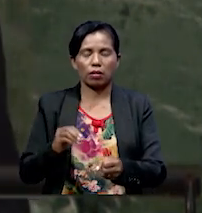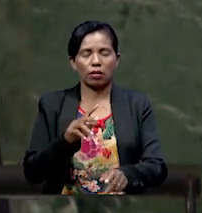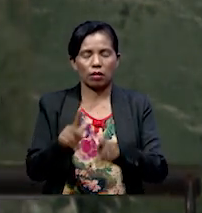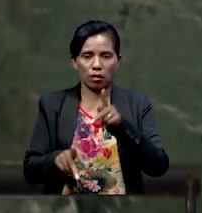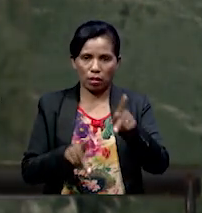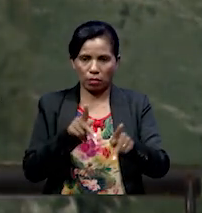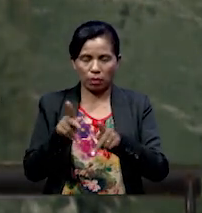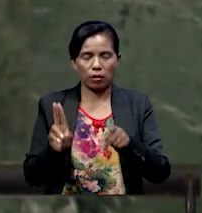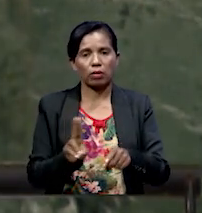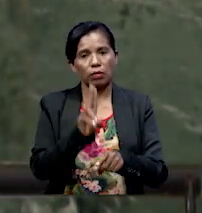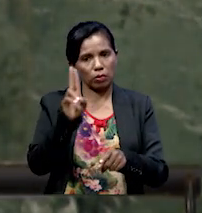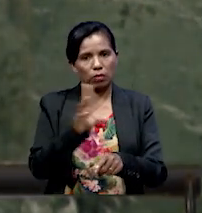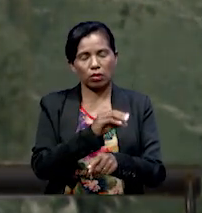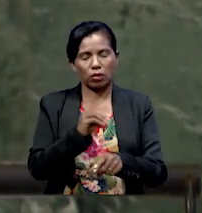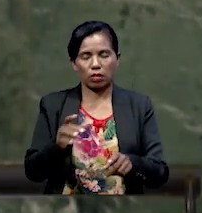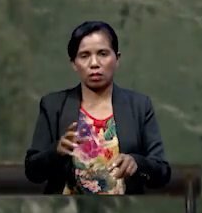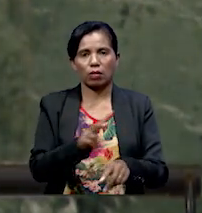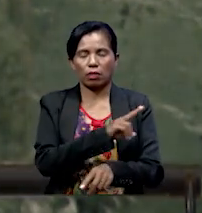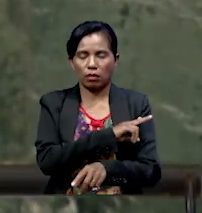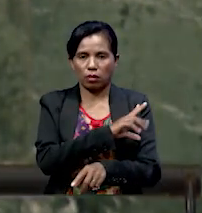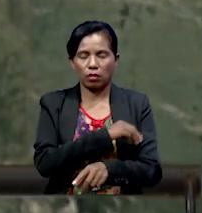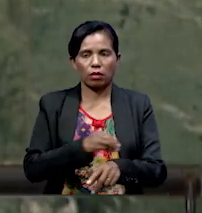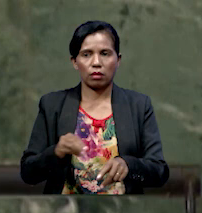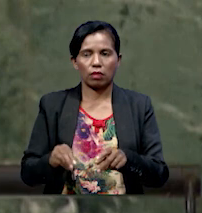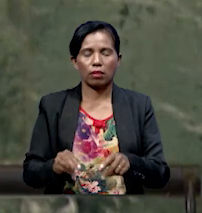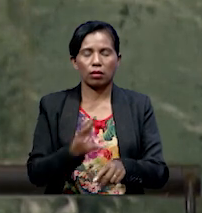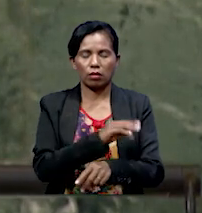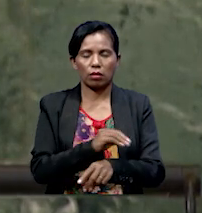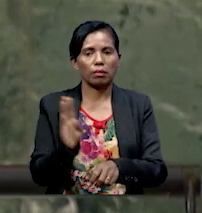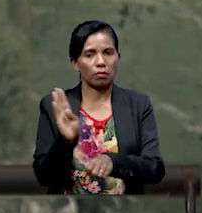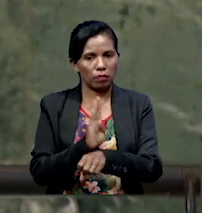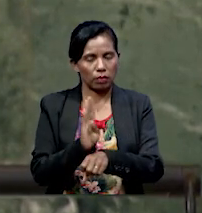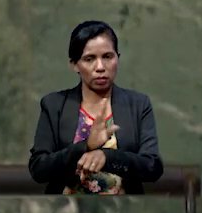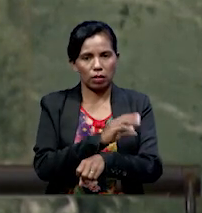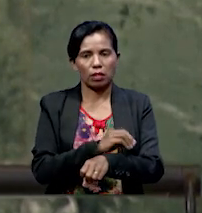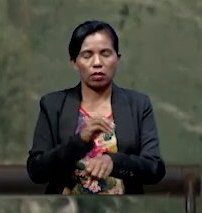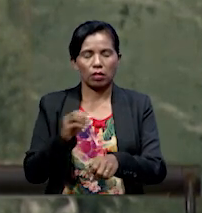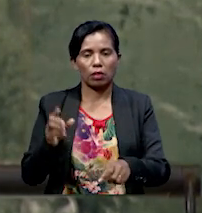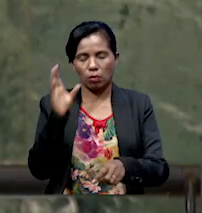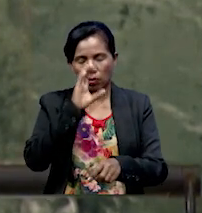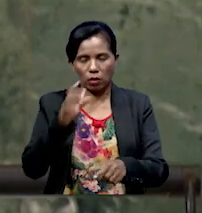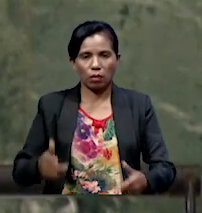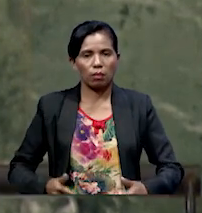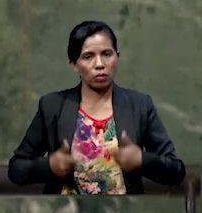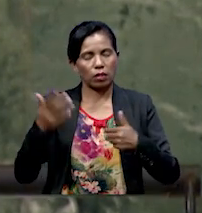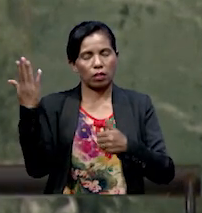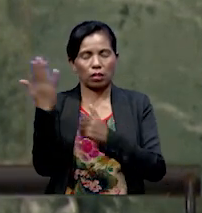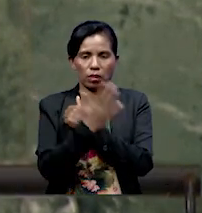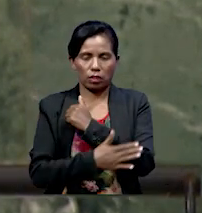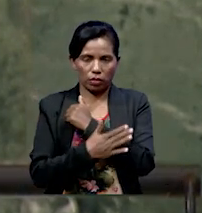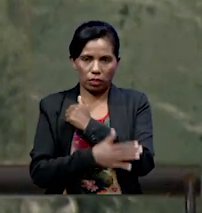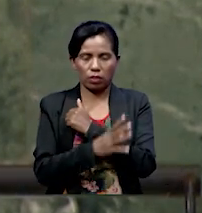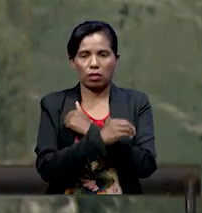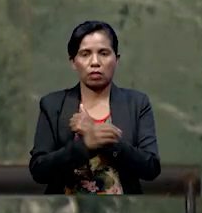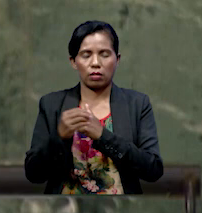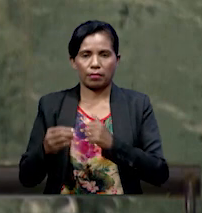goods, inevitably impacted on the livelihood of rural and urban people across the country. Farmers and traders